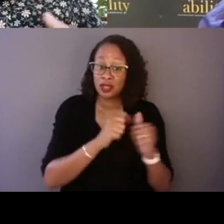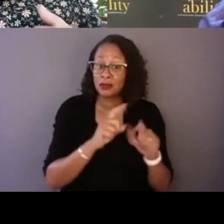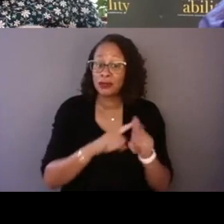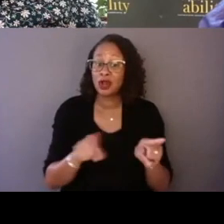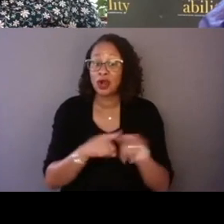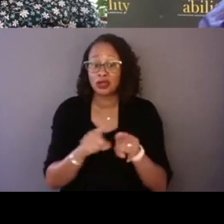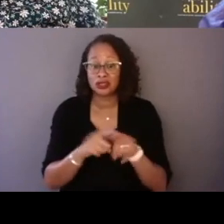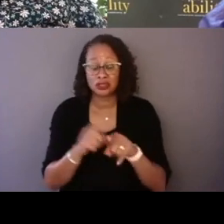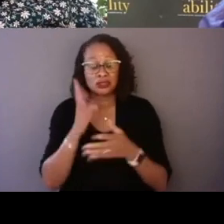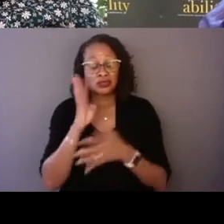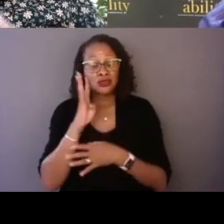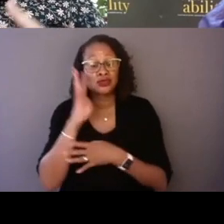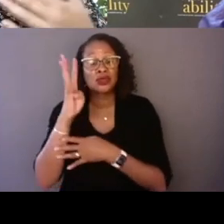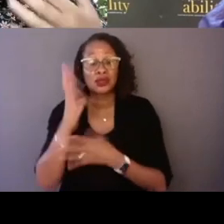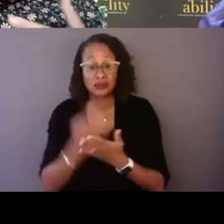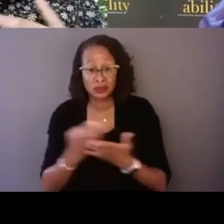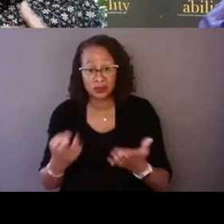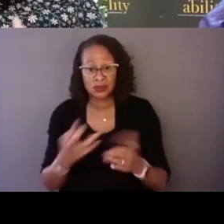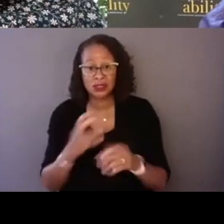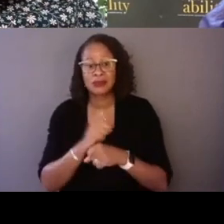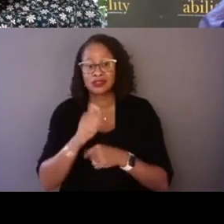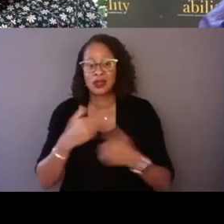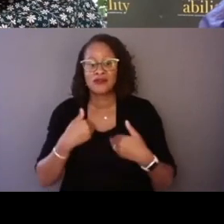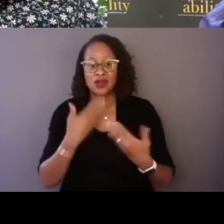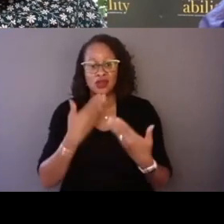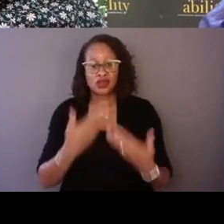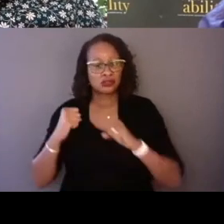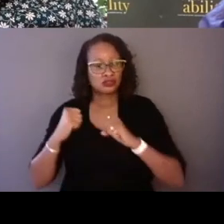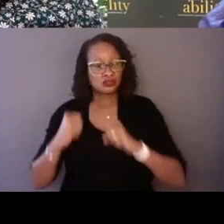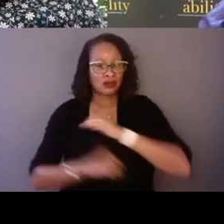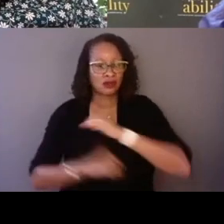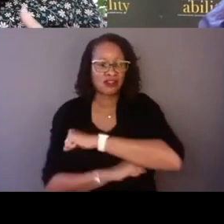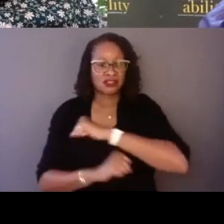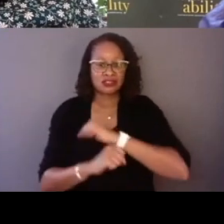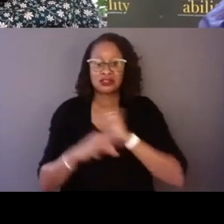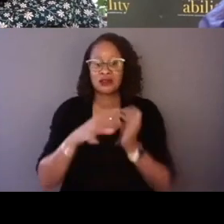creating resources and making sure that there's a good foundation of learning